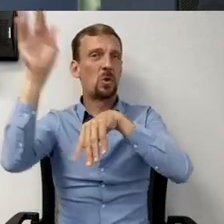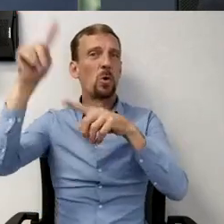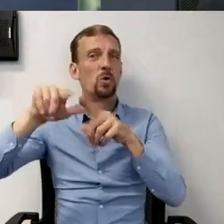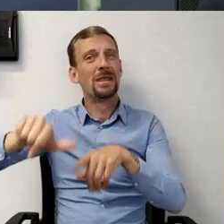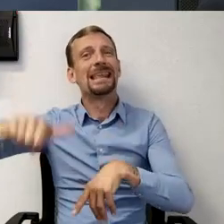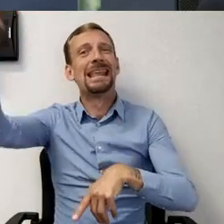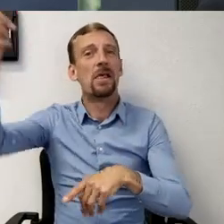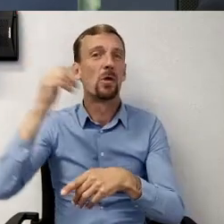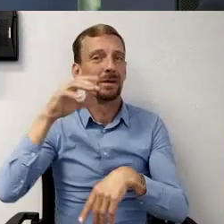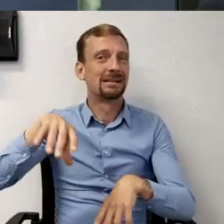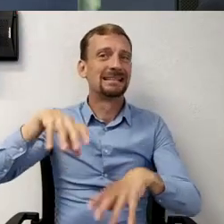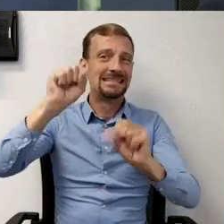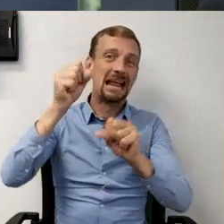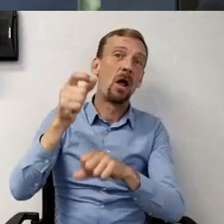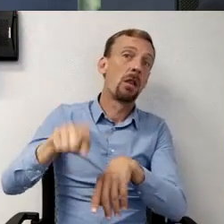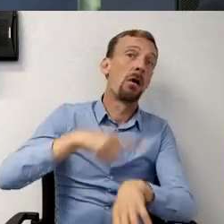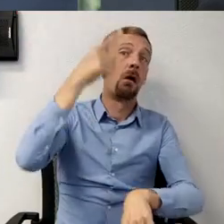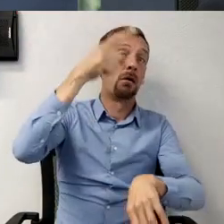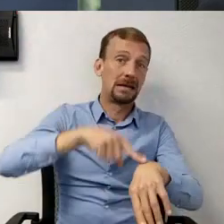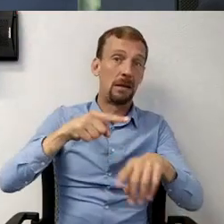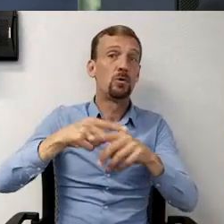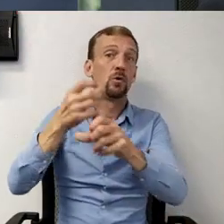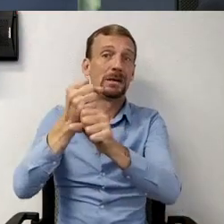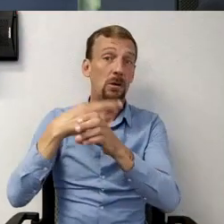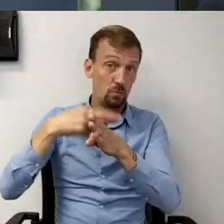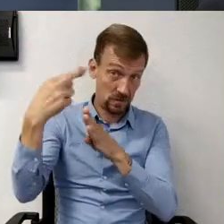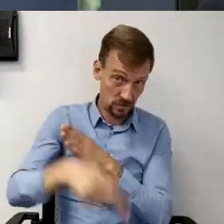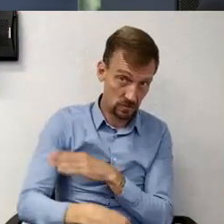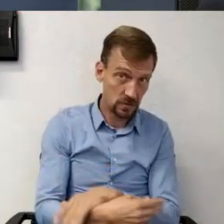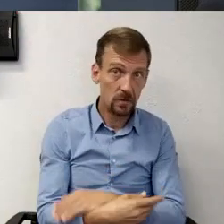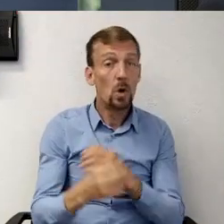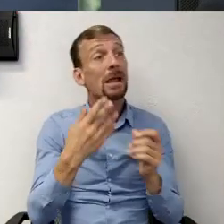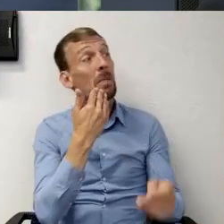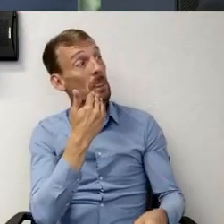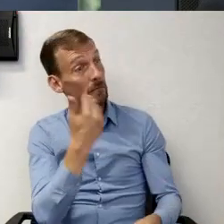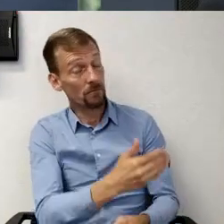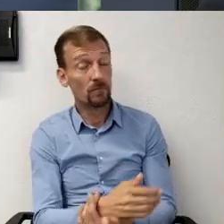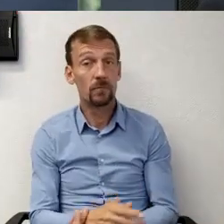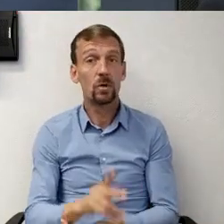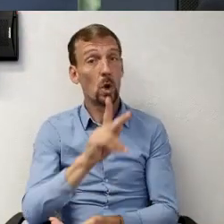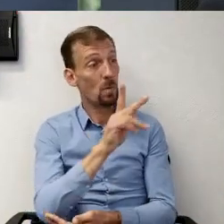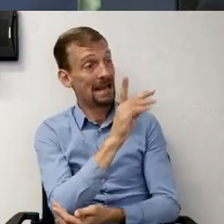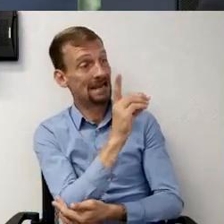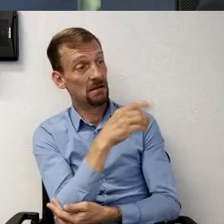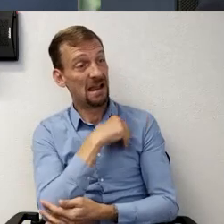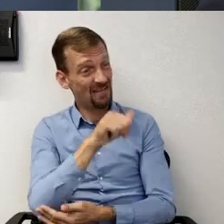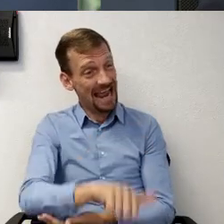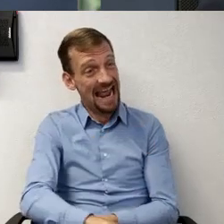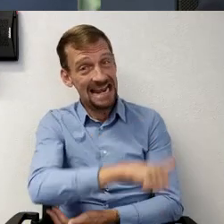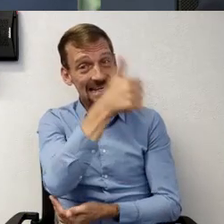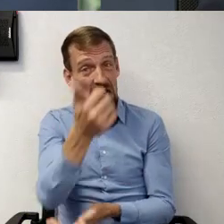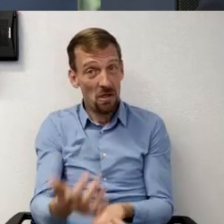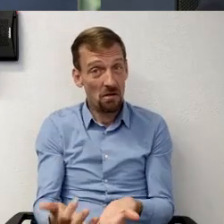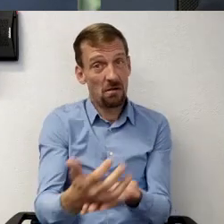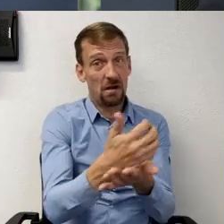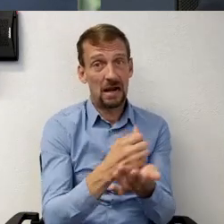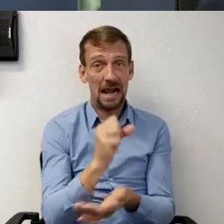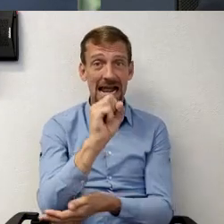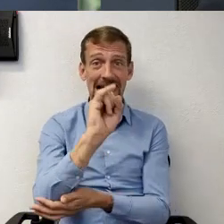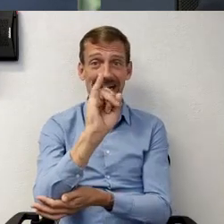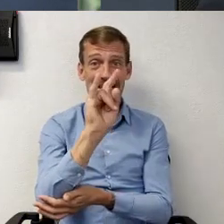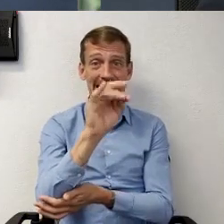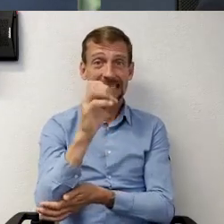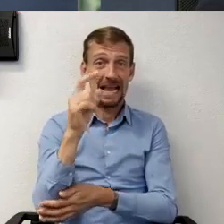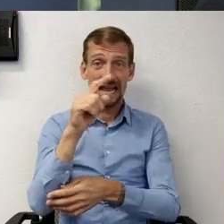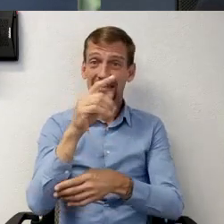commercial. Okay. All right, thank you. So does Kaweah Delta have any other specimen collection sites besides Floral